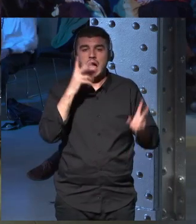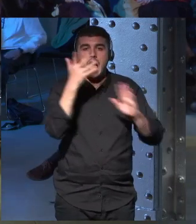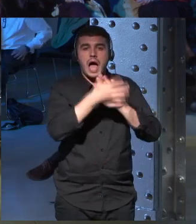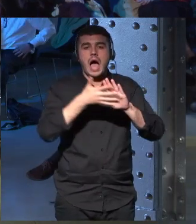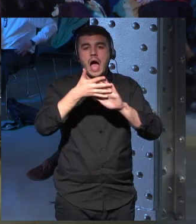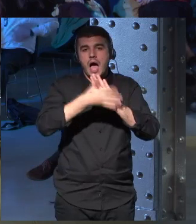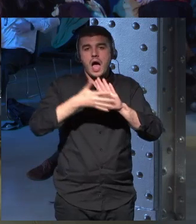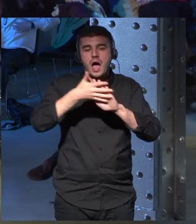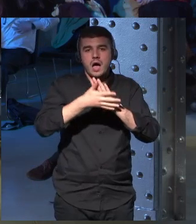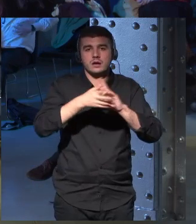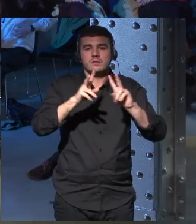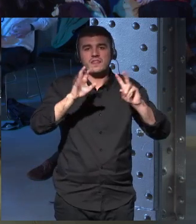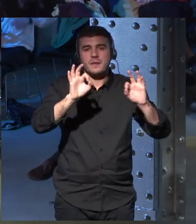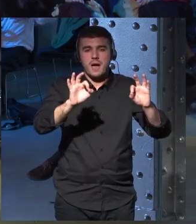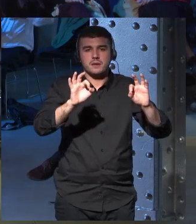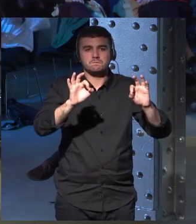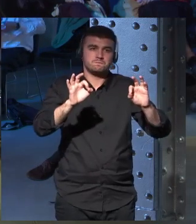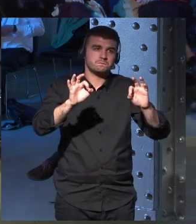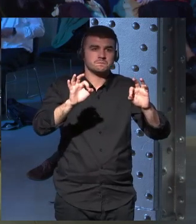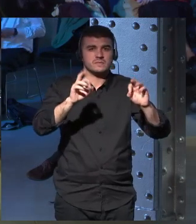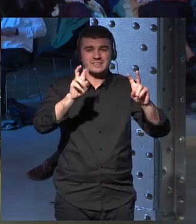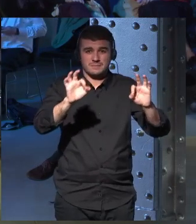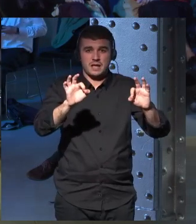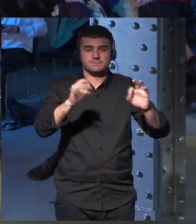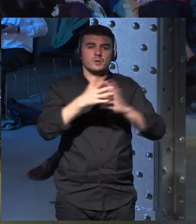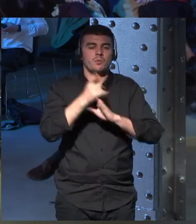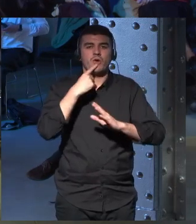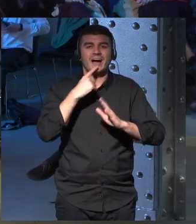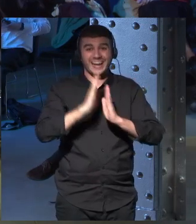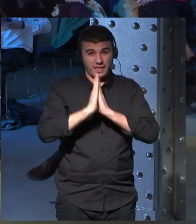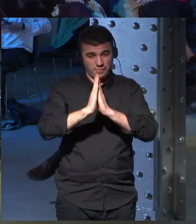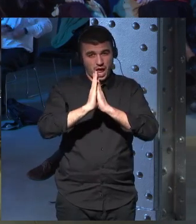has a similarity to praying?